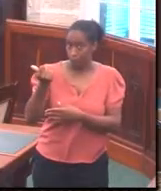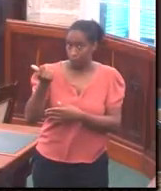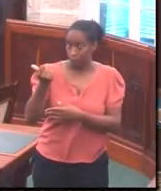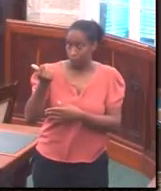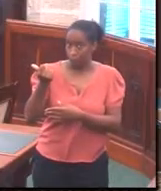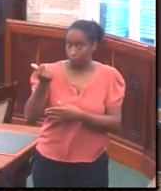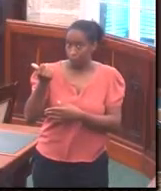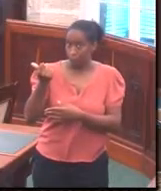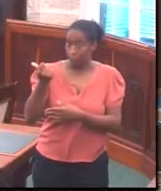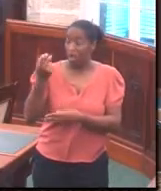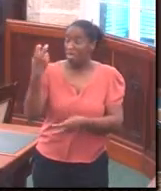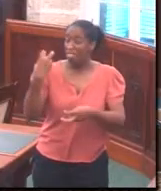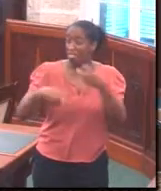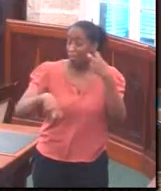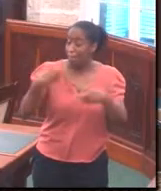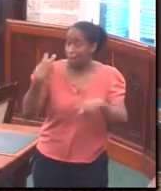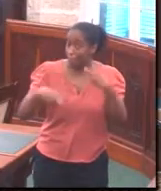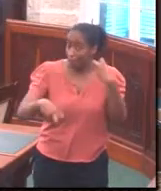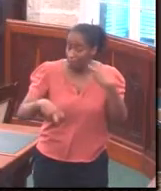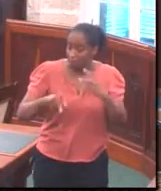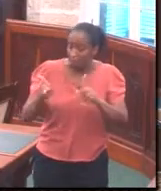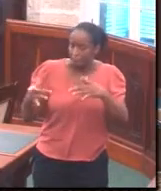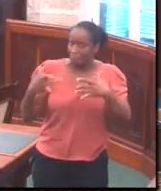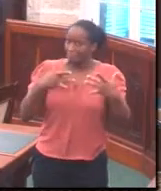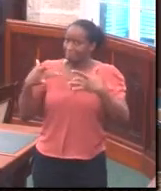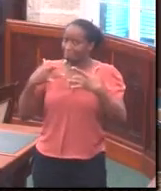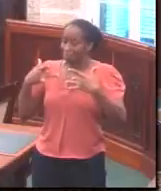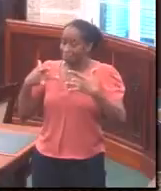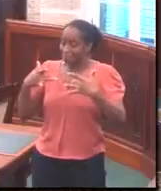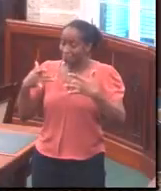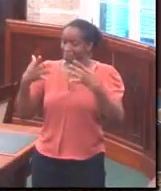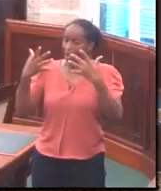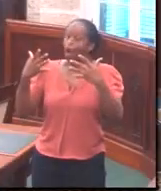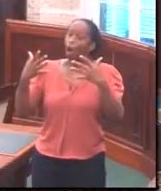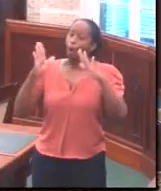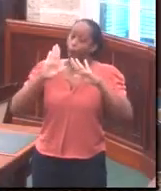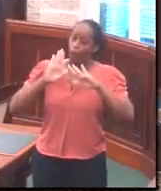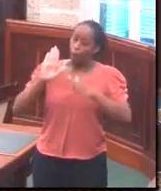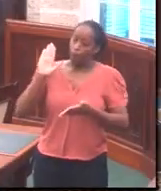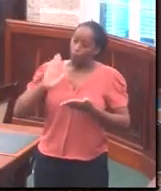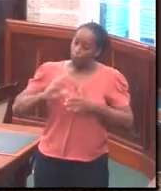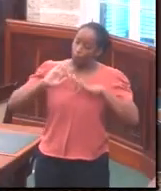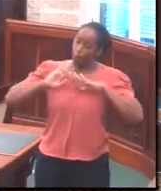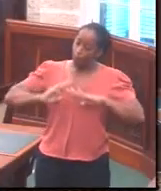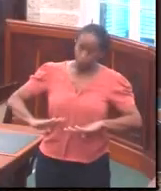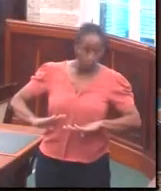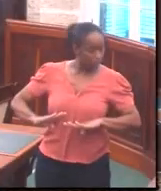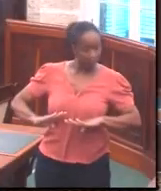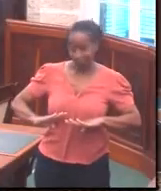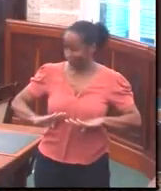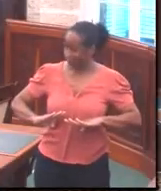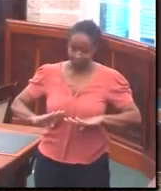does not solve the problem. That under this act as amended,